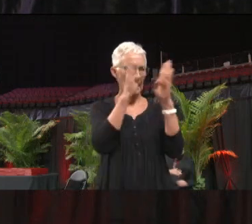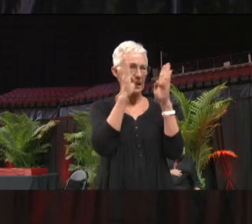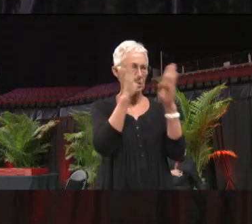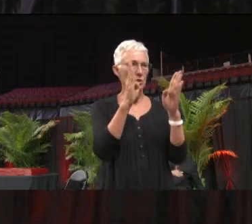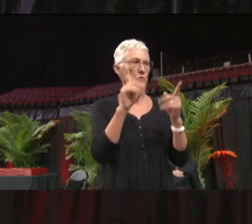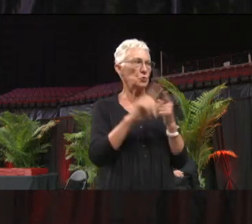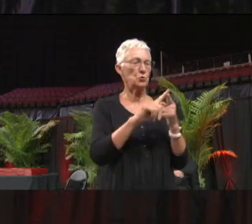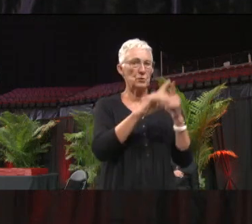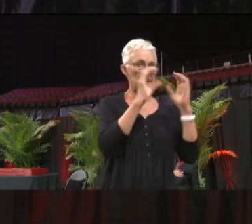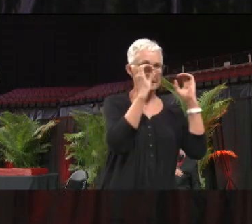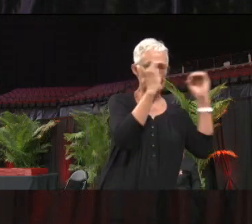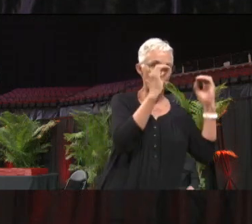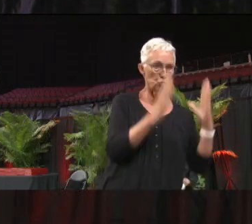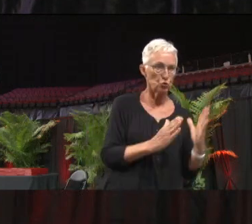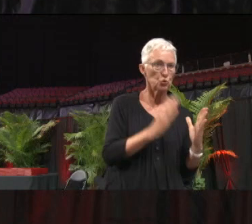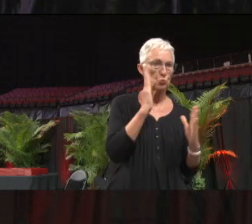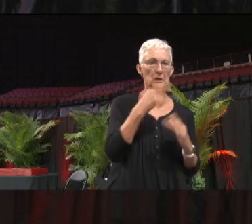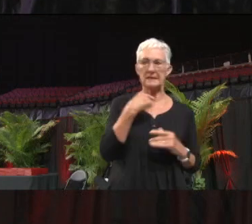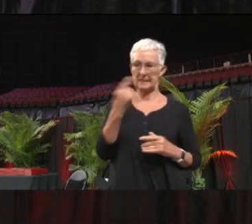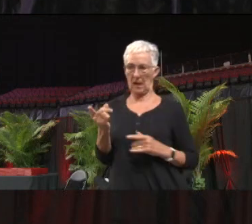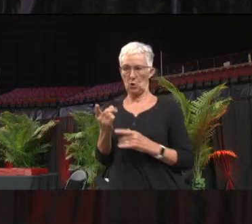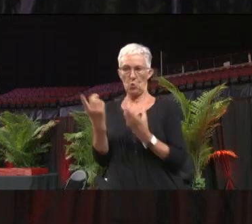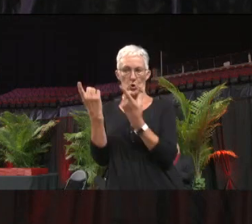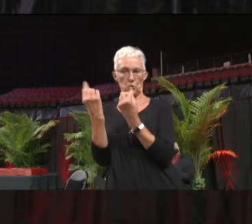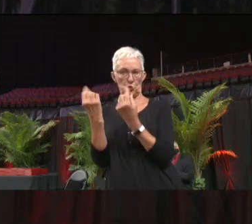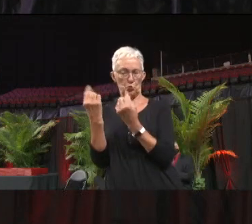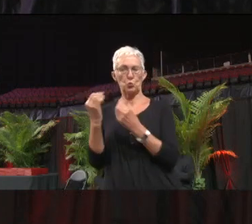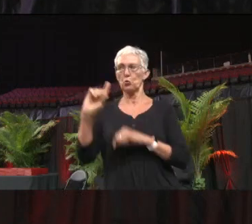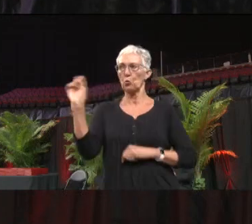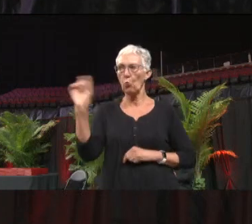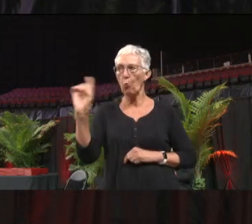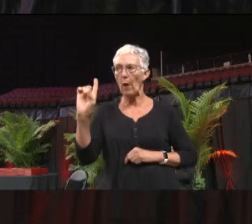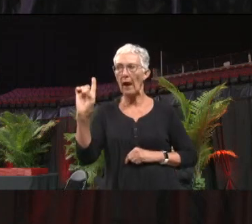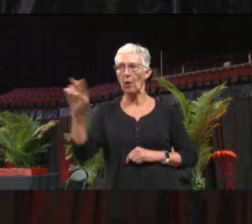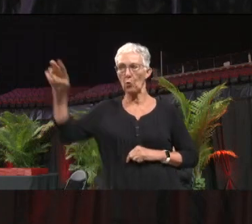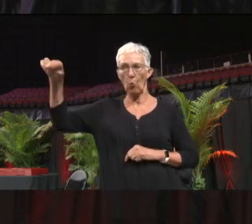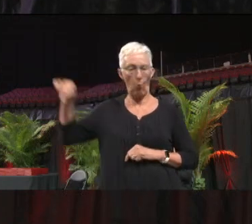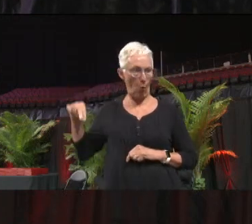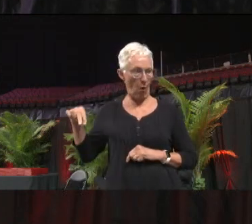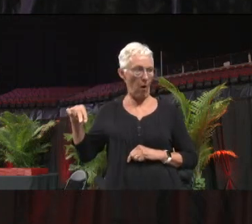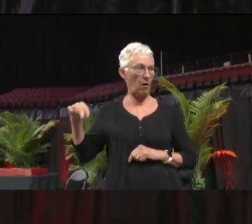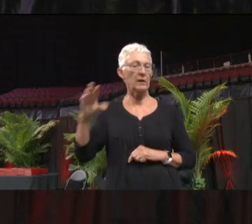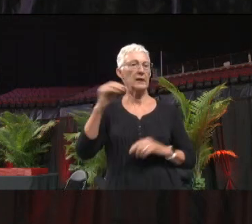They'll direct you where to go. Make sure you've got your card in your hand as you come up to the stage.